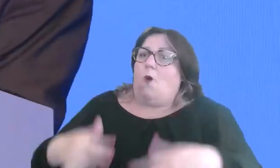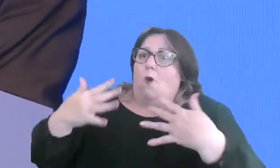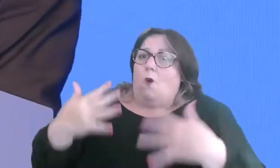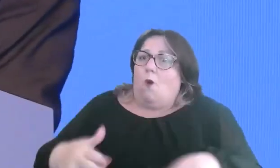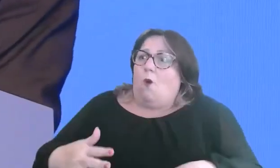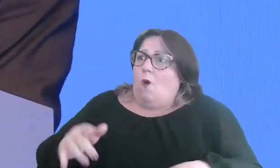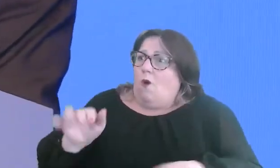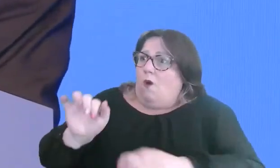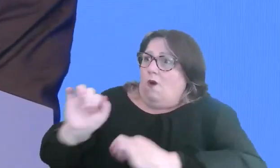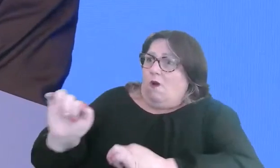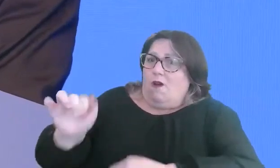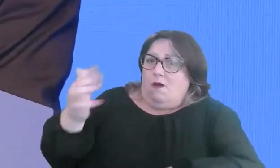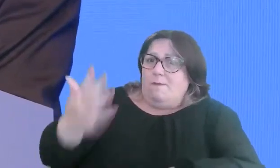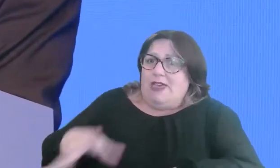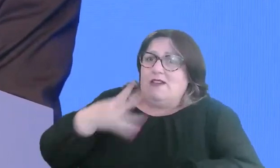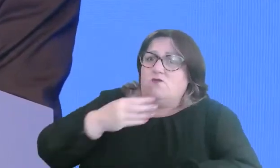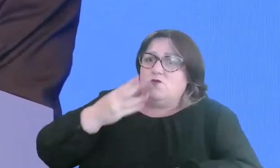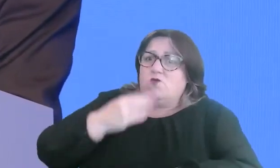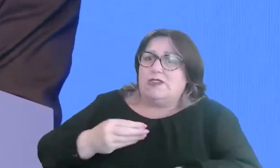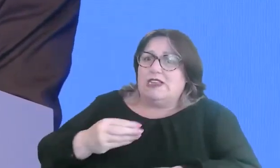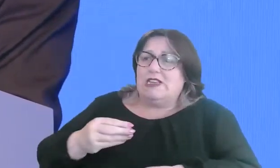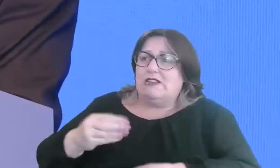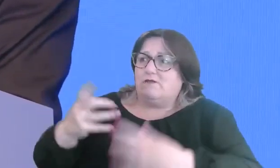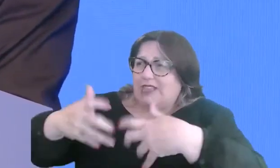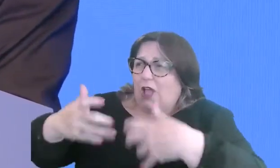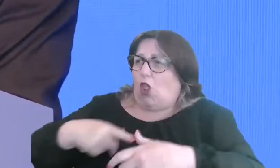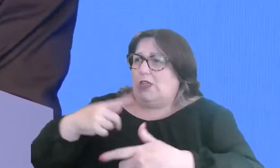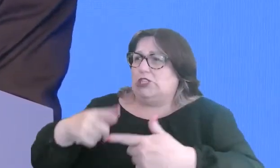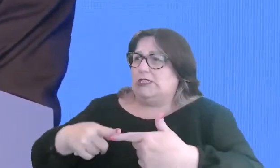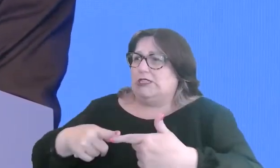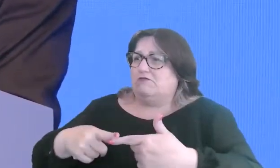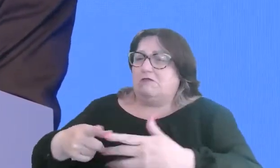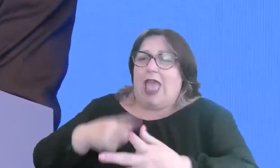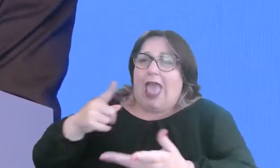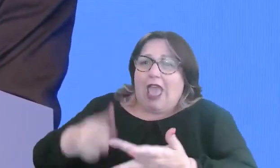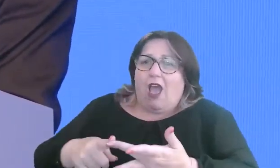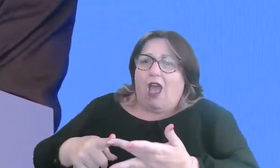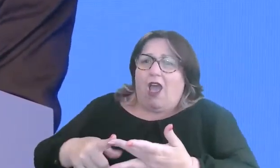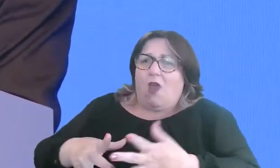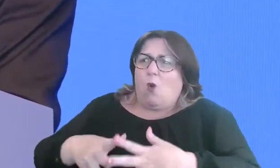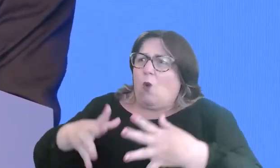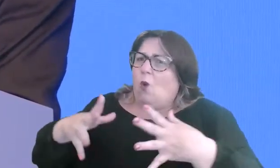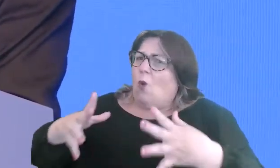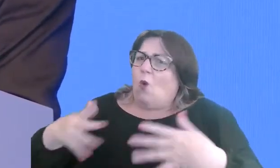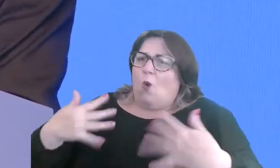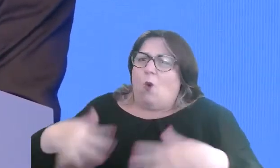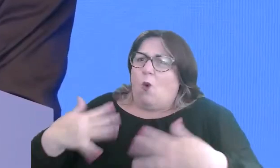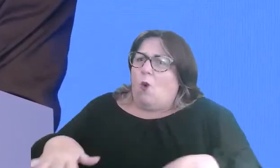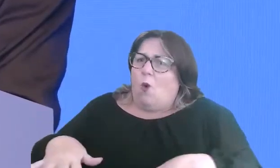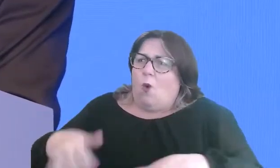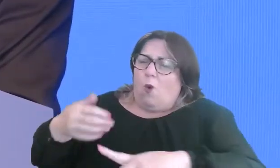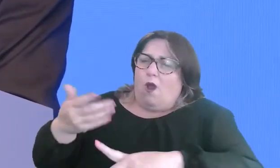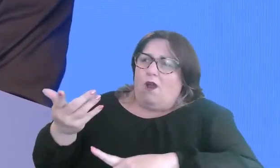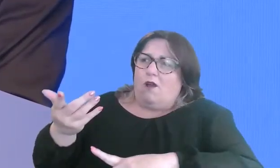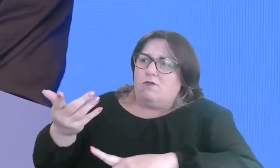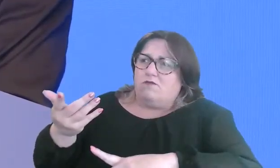in that conflict was huge. In 3 years of conflict, the way in which that war was being fought had